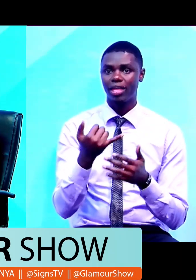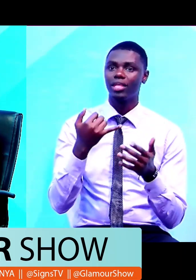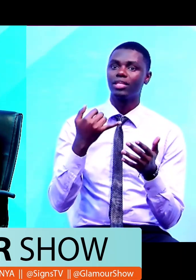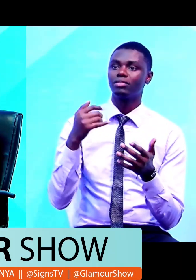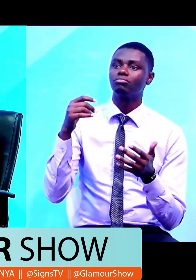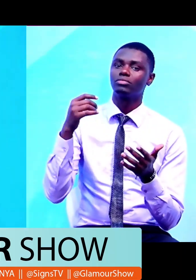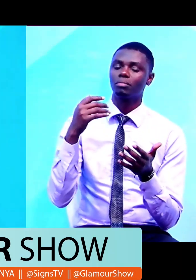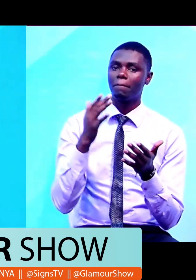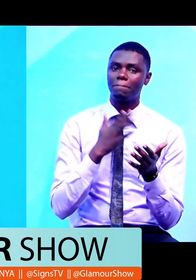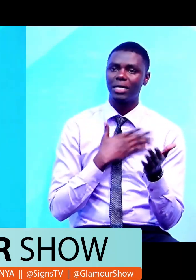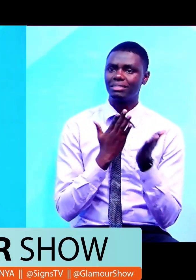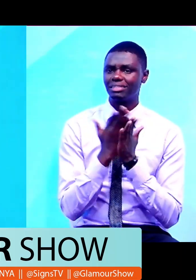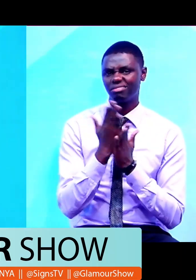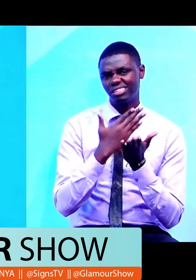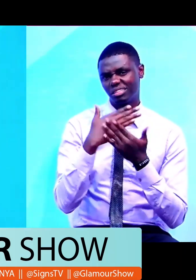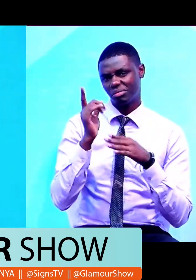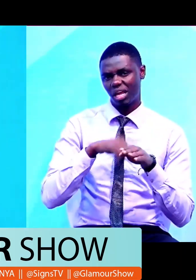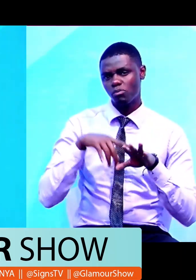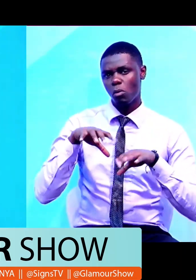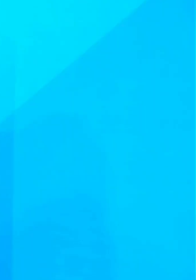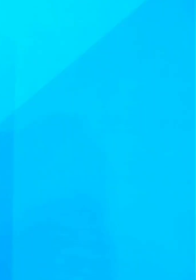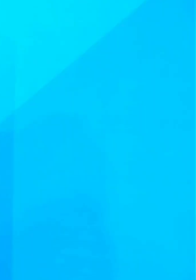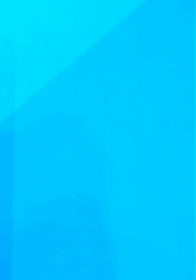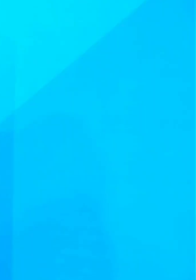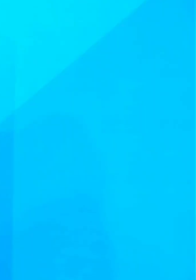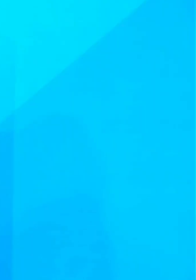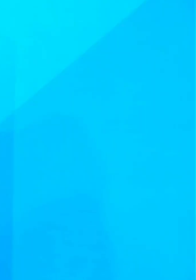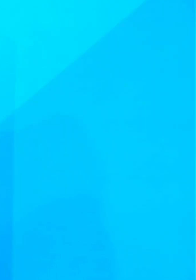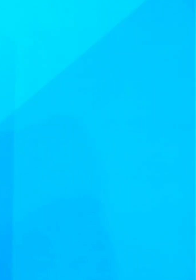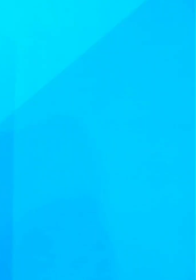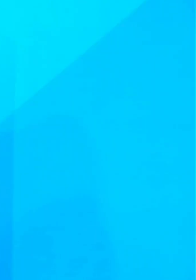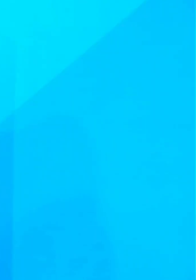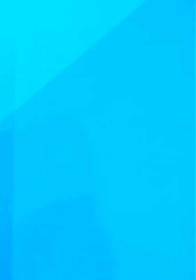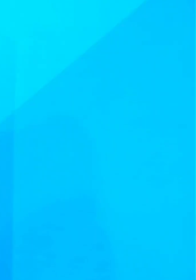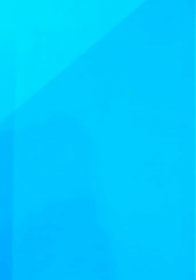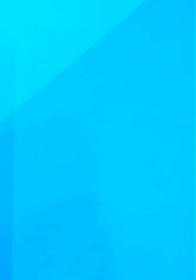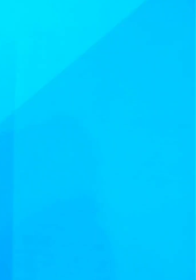my services when I'm booked. Yeah.